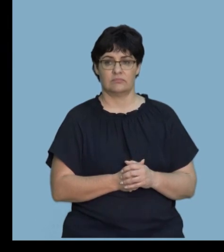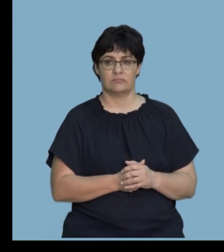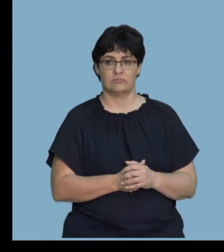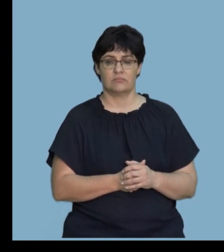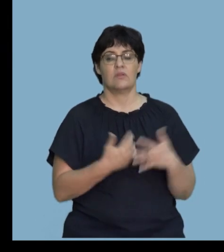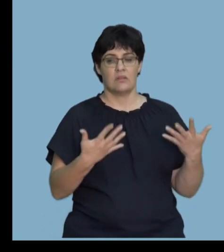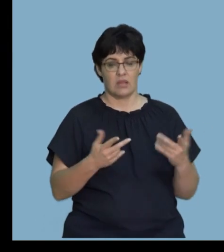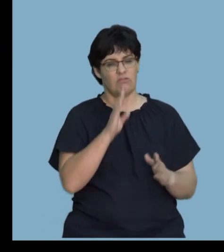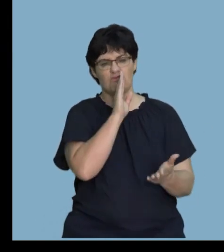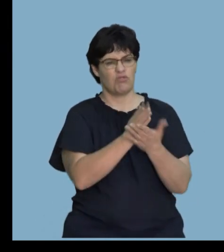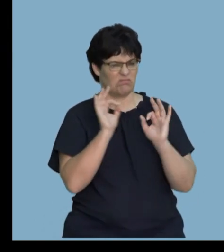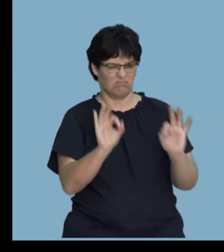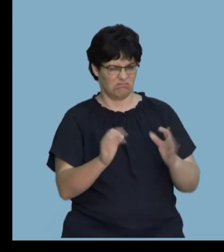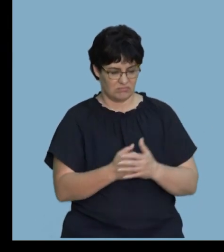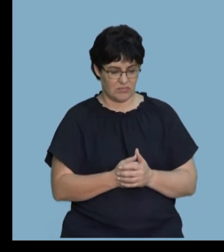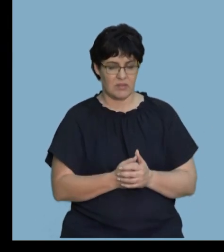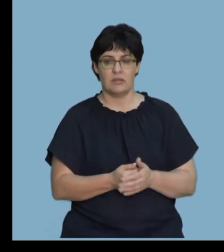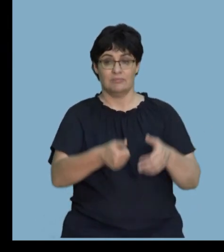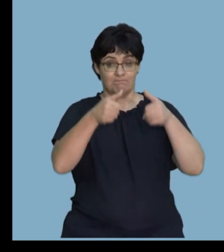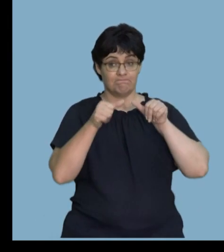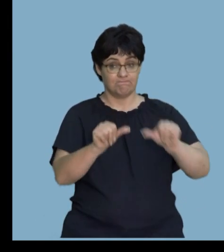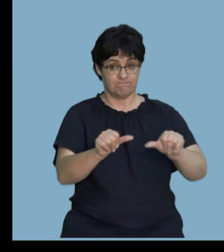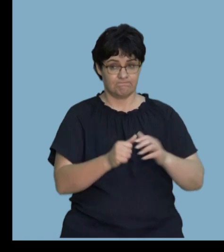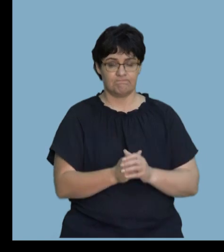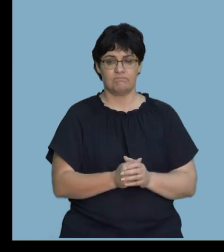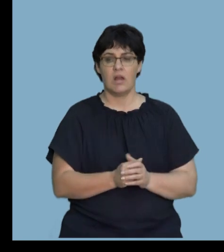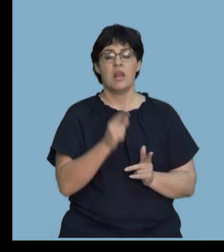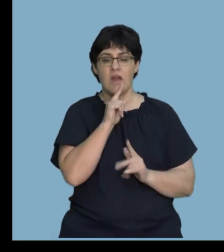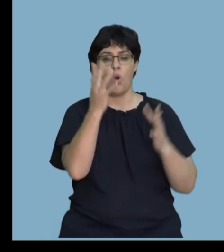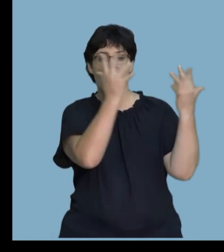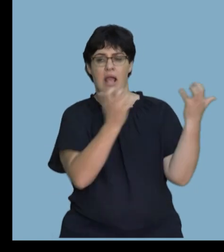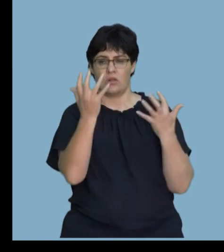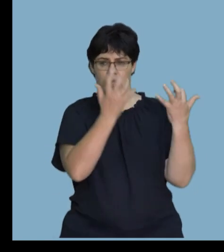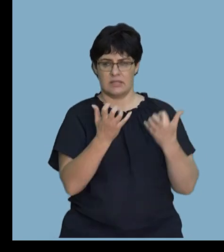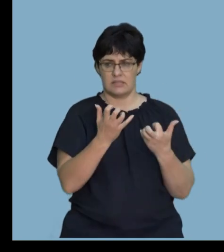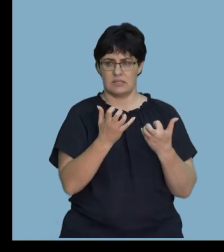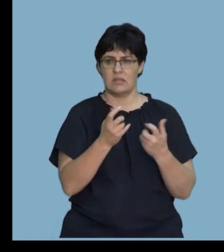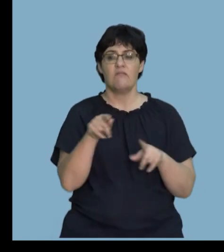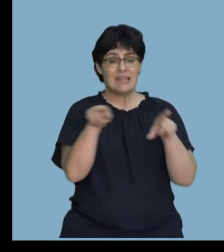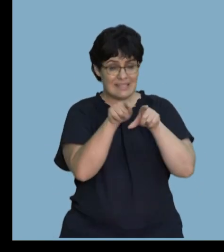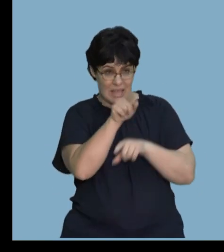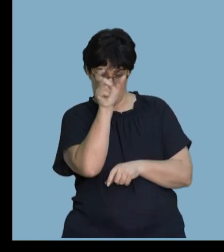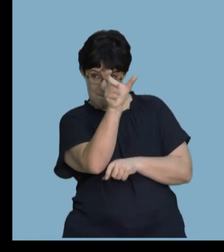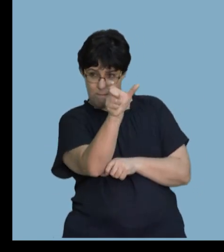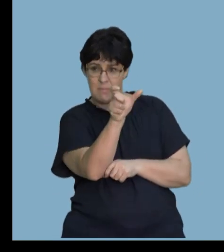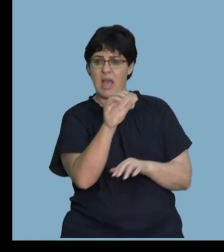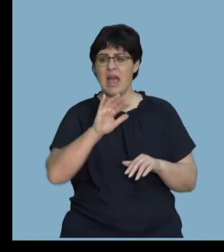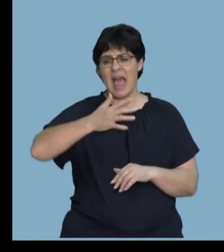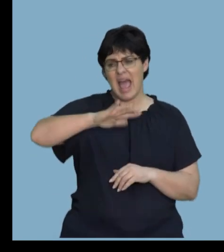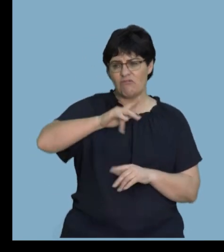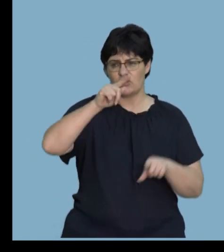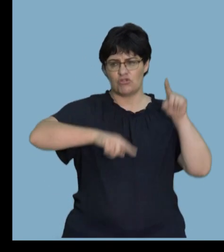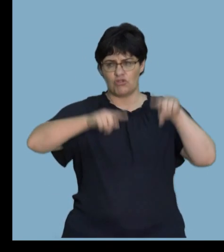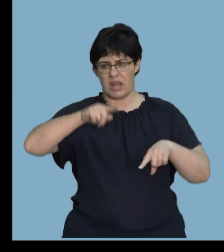a straightforward one. Okay. Now, we are supposed to calculate for the very same reaction the average rate